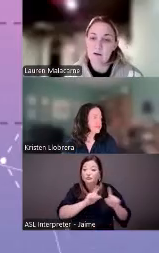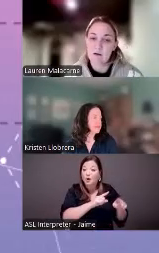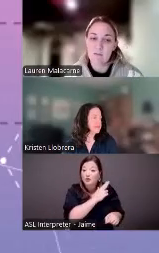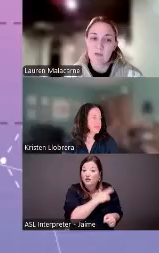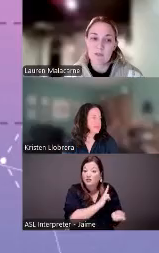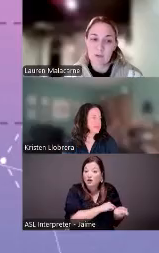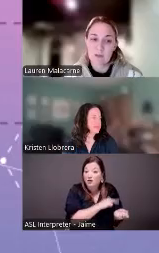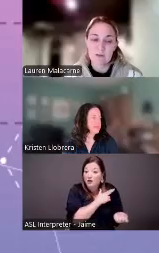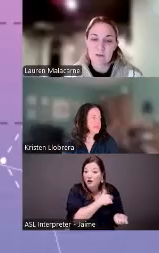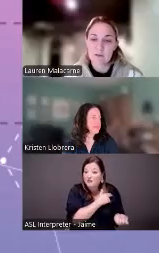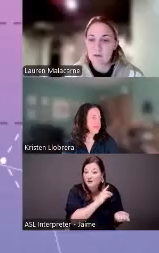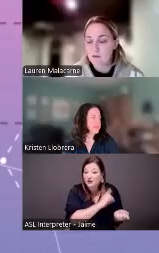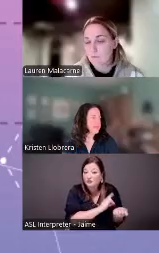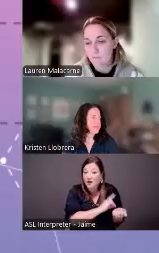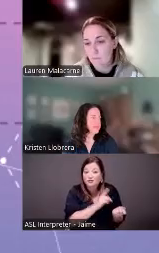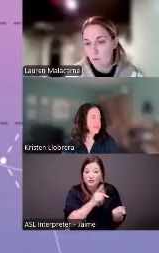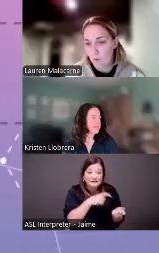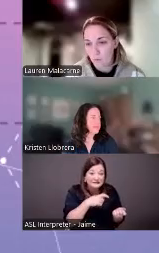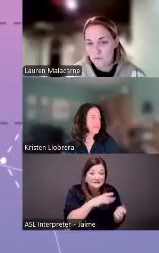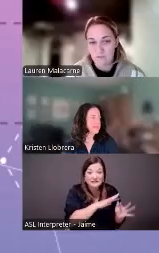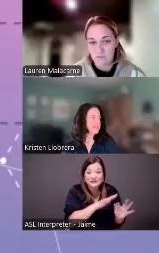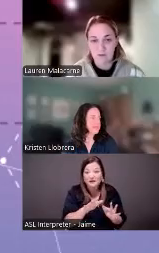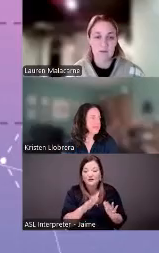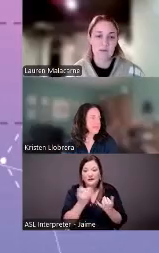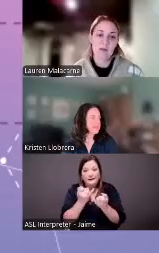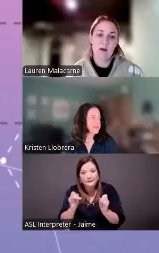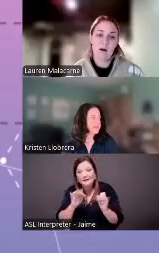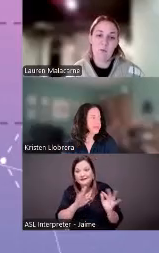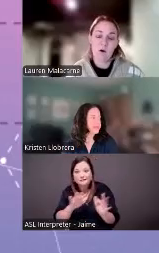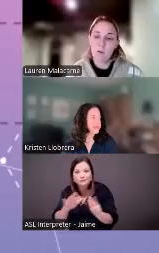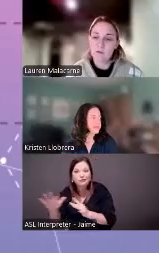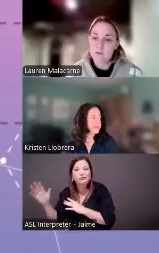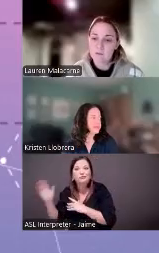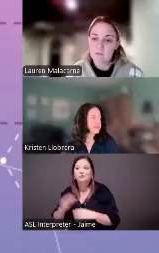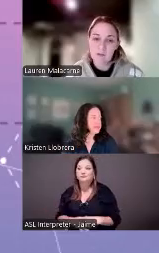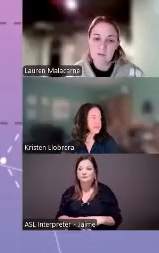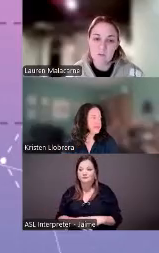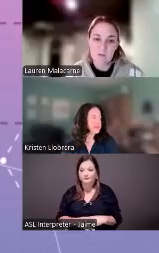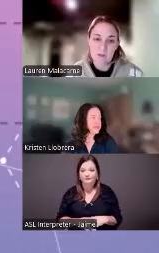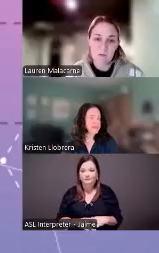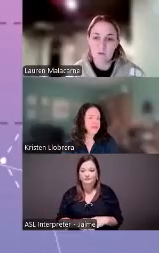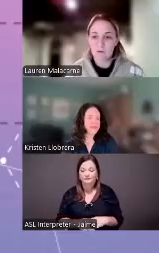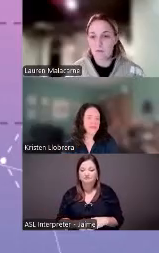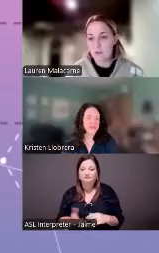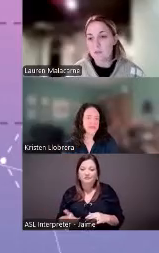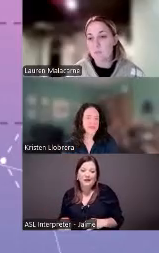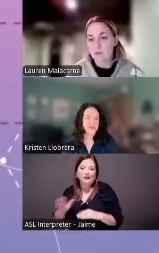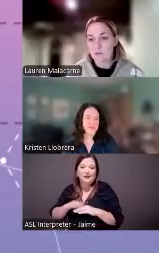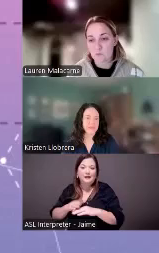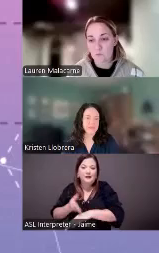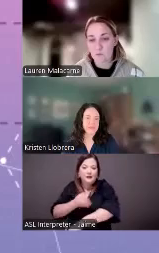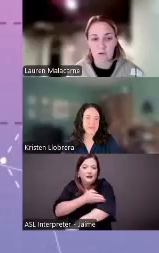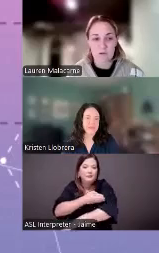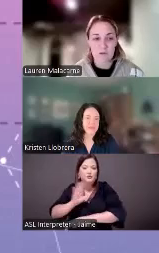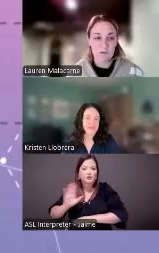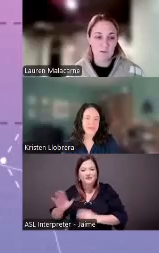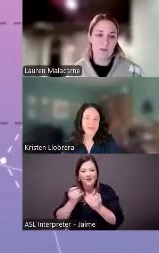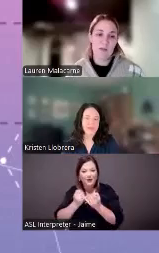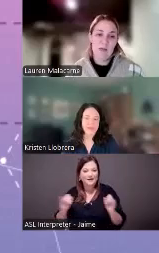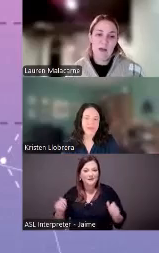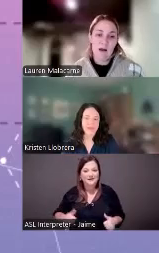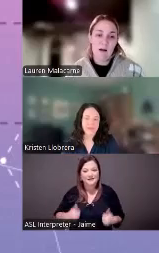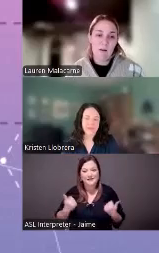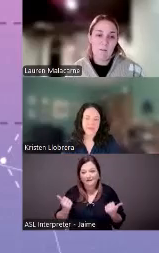need, independence, and a whole host of things, all positively associated with independence with wheelchair